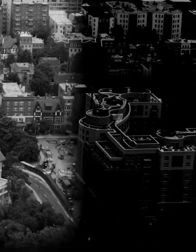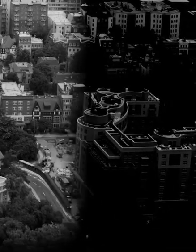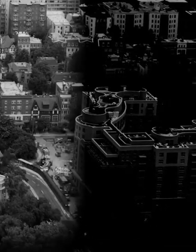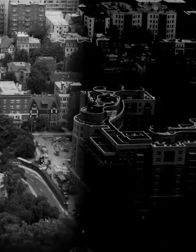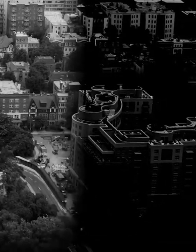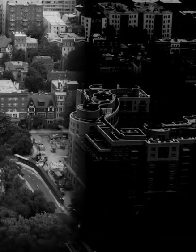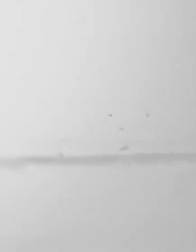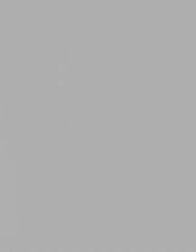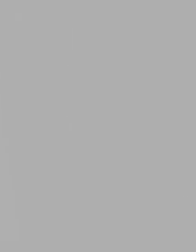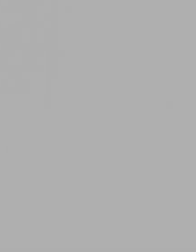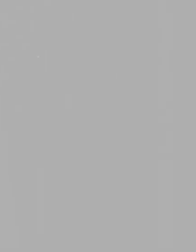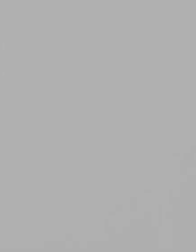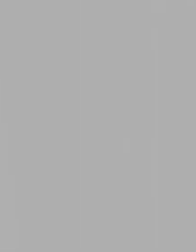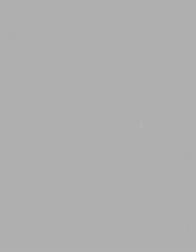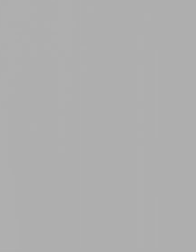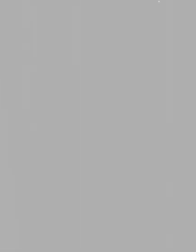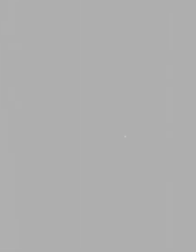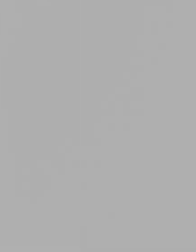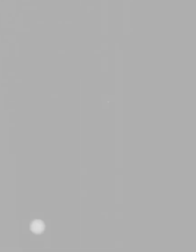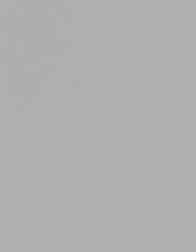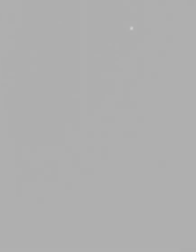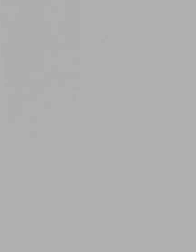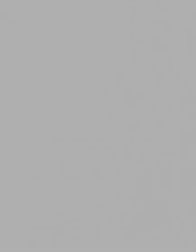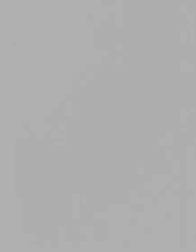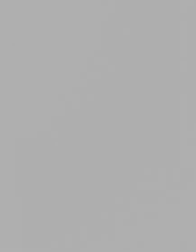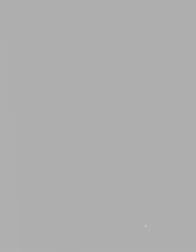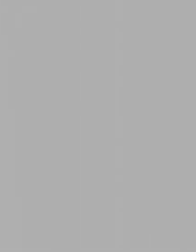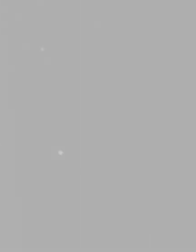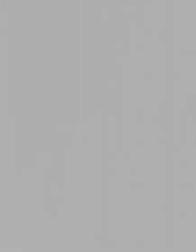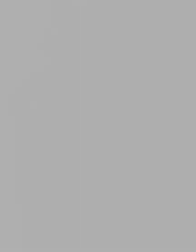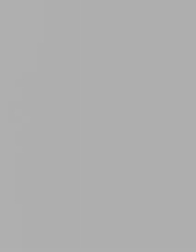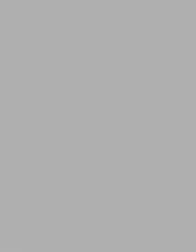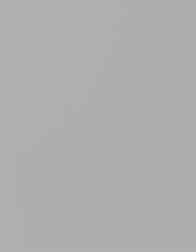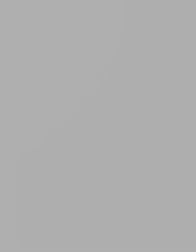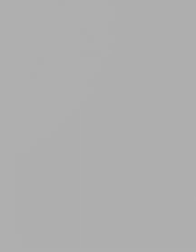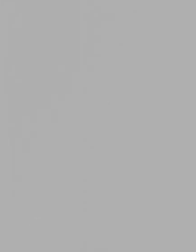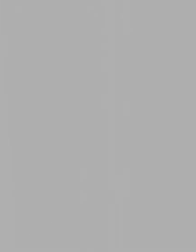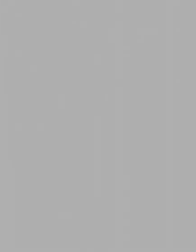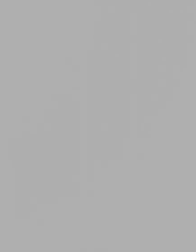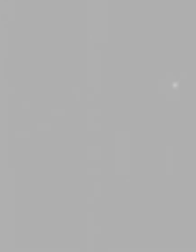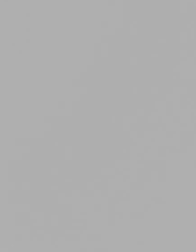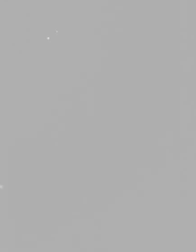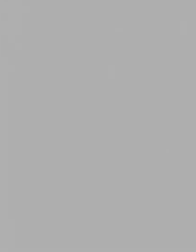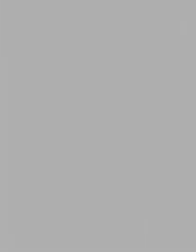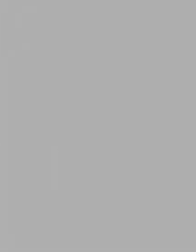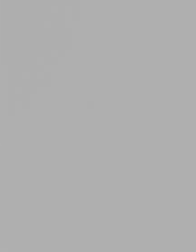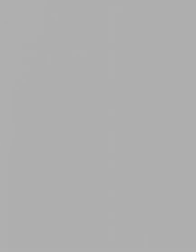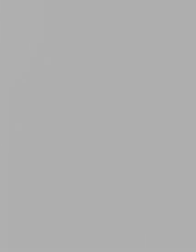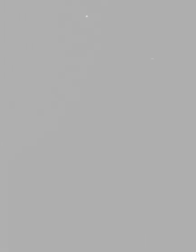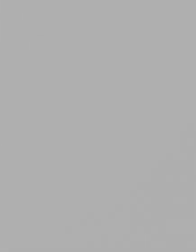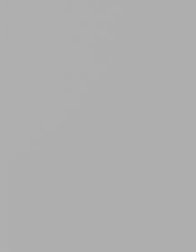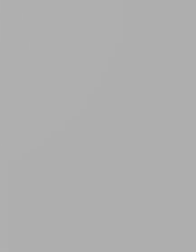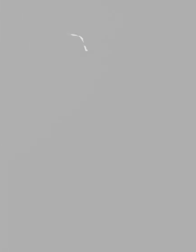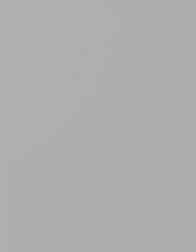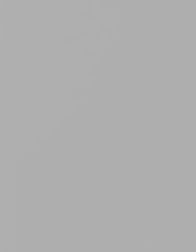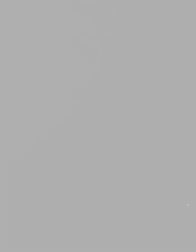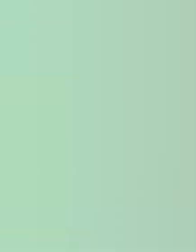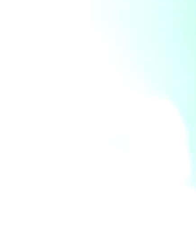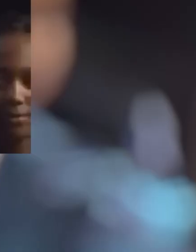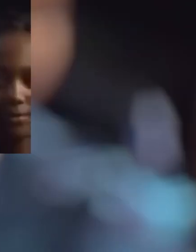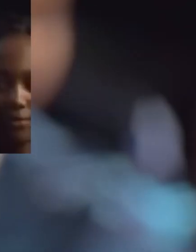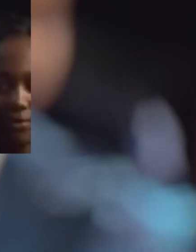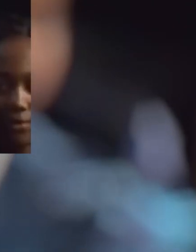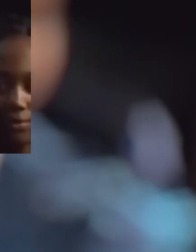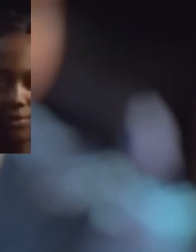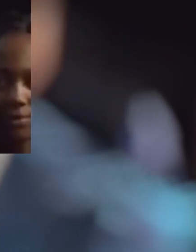of potential, but also full of stalled projects and untapped opportunities. Where some saw gaps, she